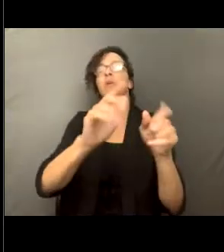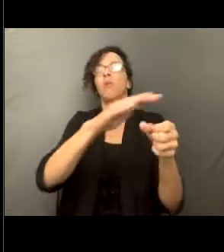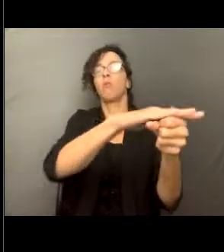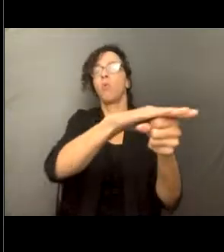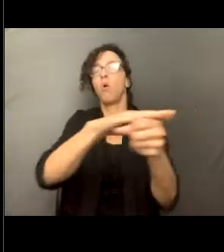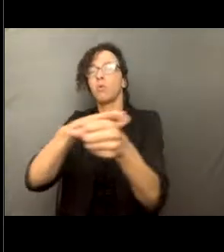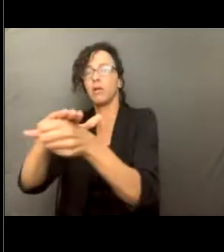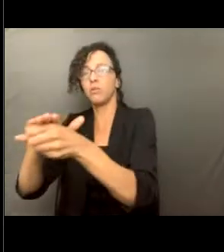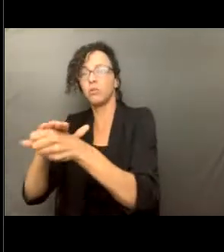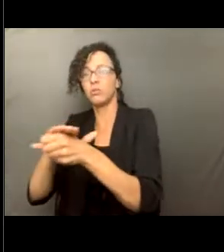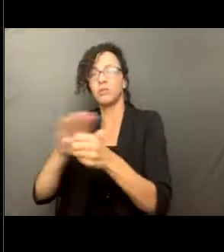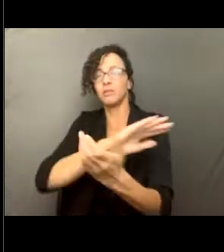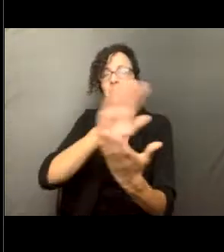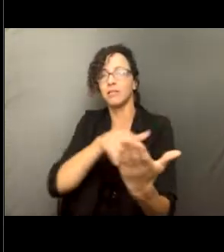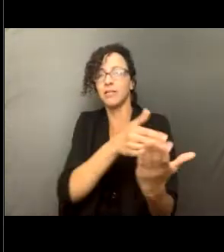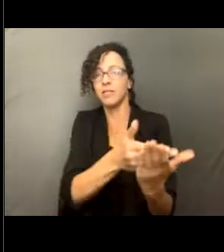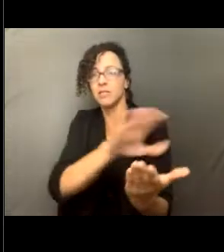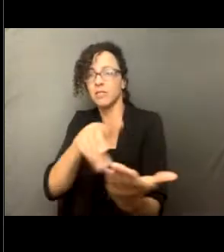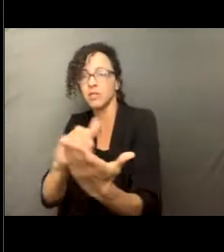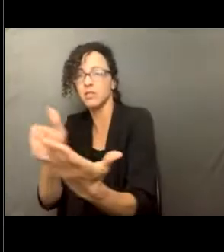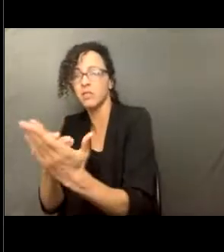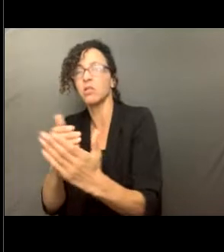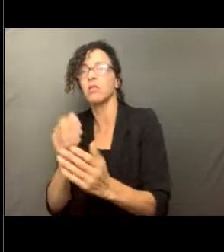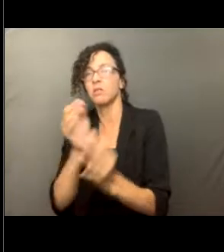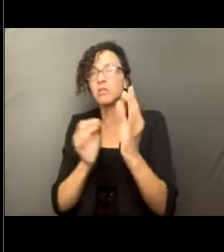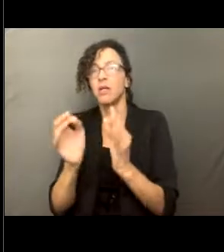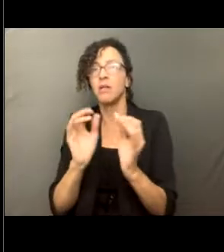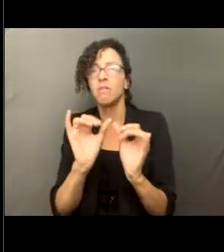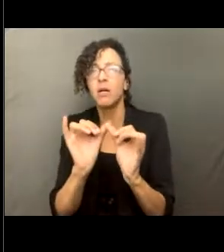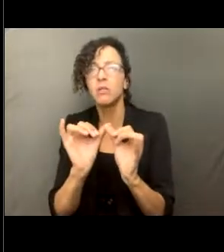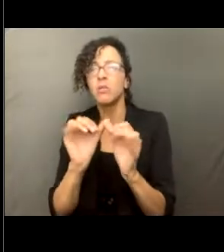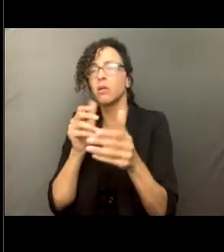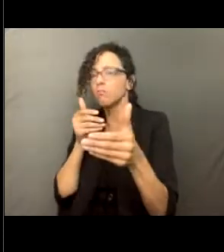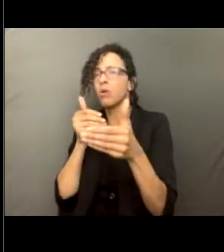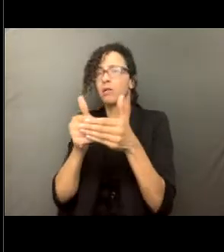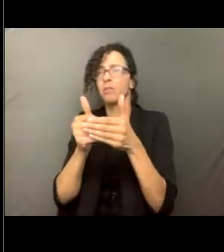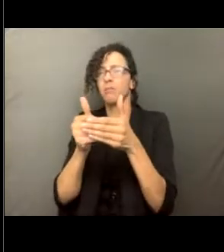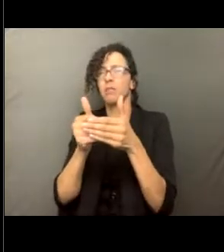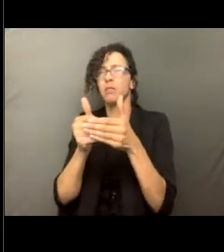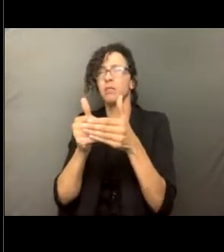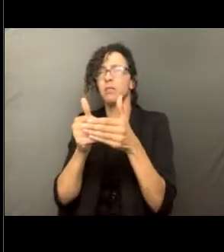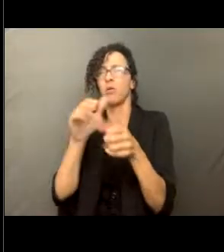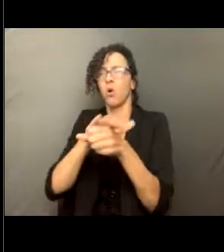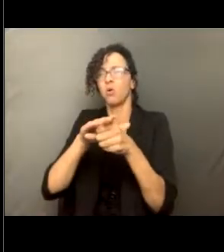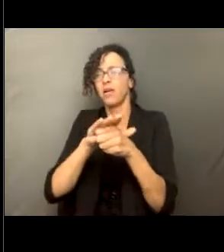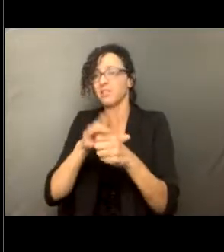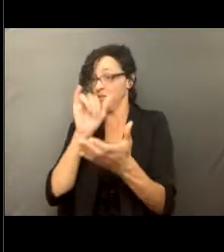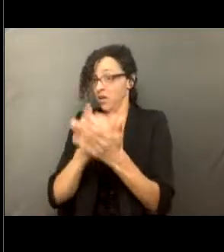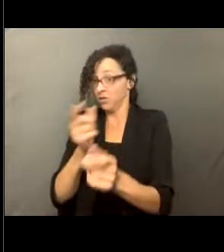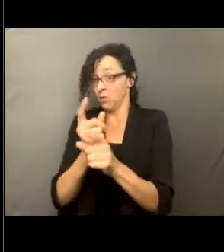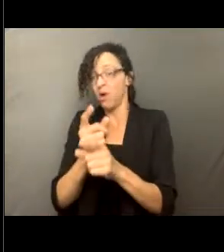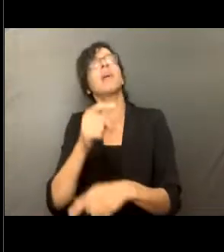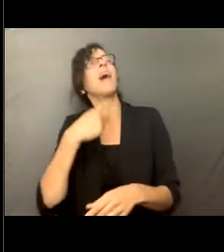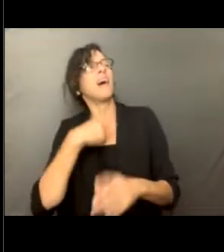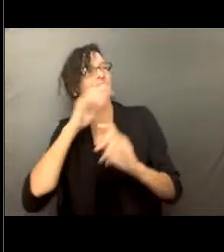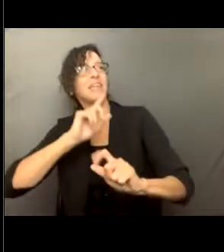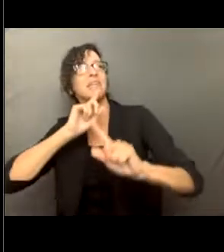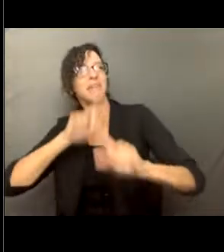mobility systems. Is that correct? I could get back to you again, technical question. I'm pretty sure it